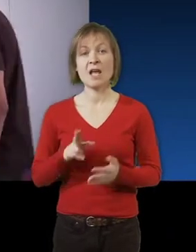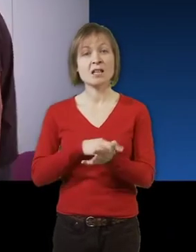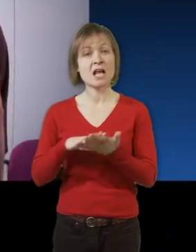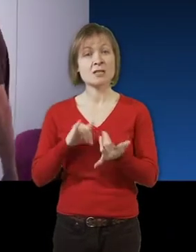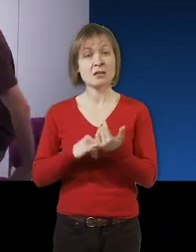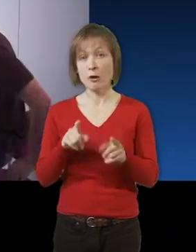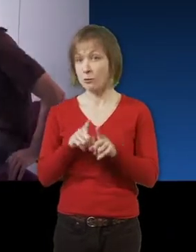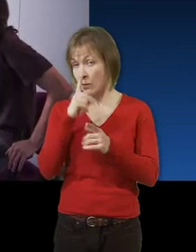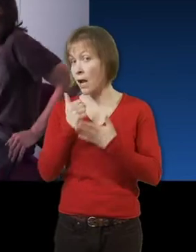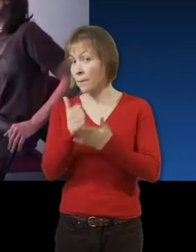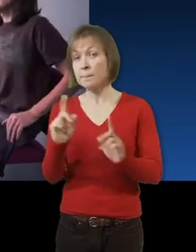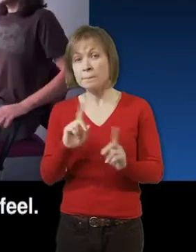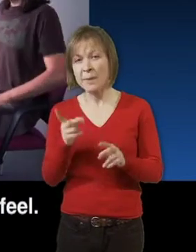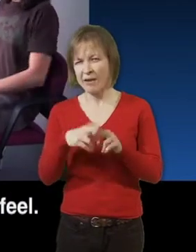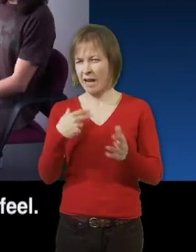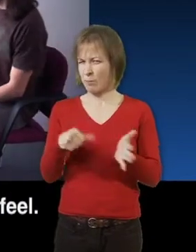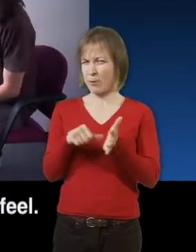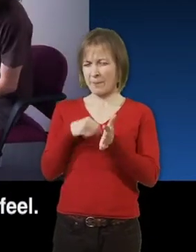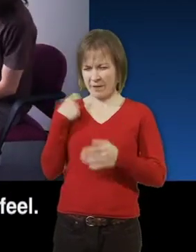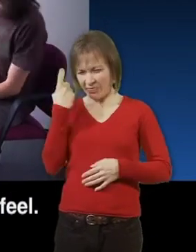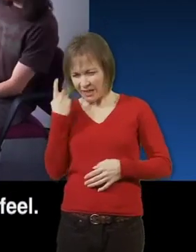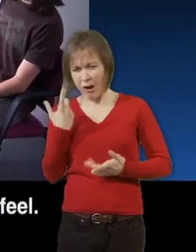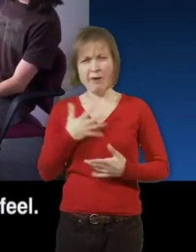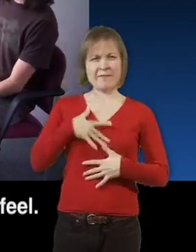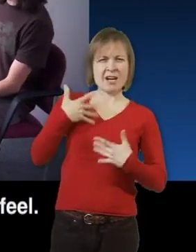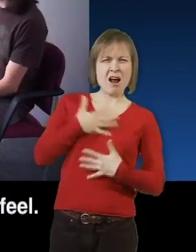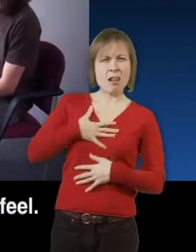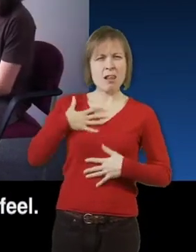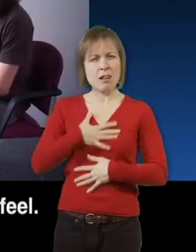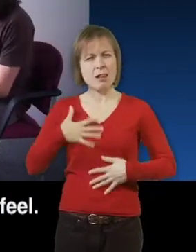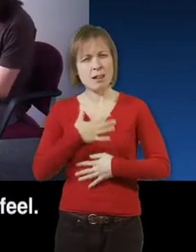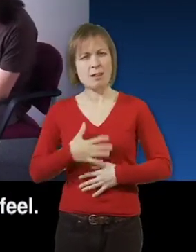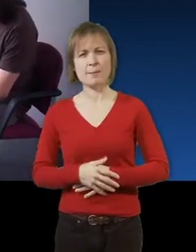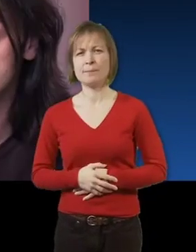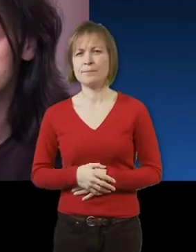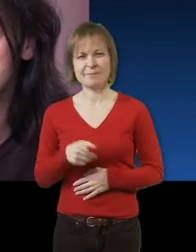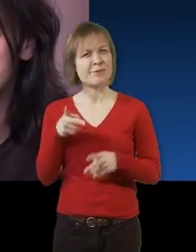The NHS can help if you're having problems because of the way you think or feel.